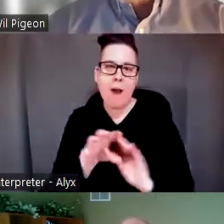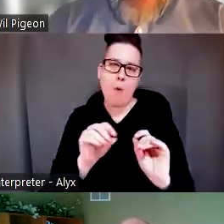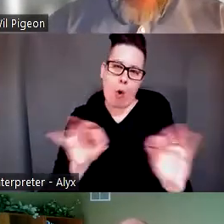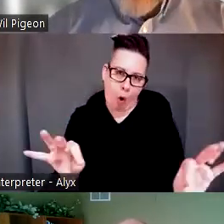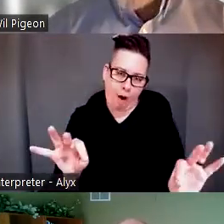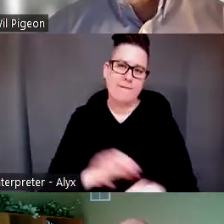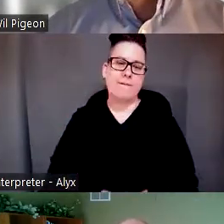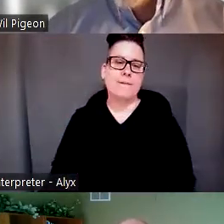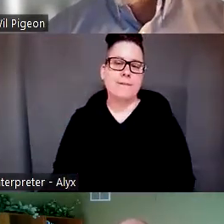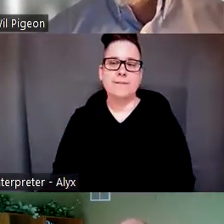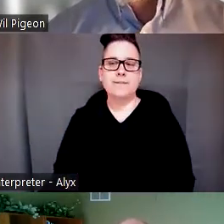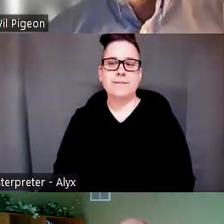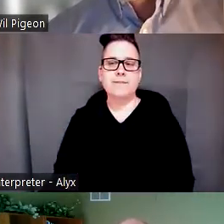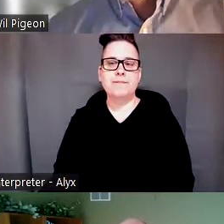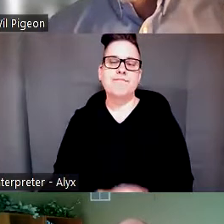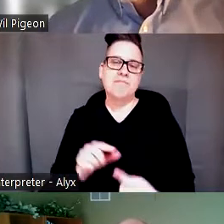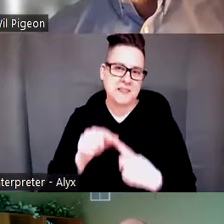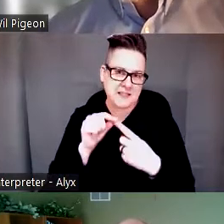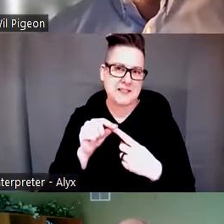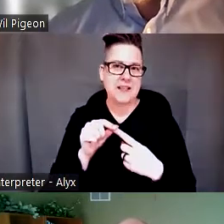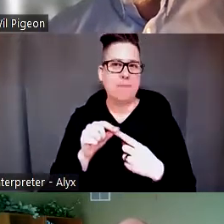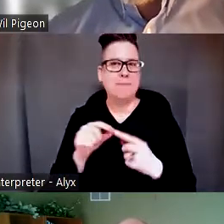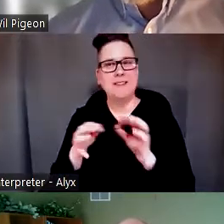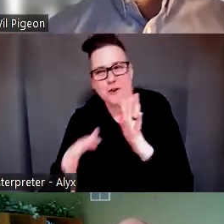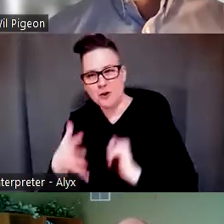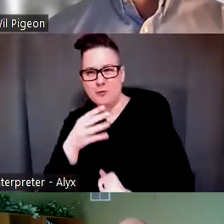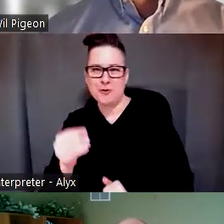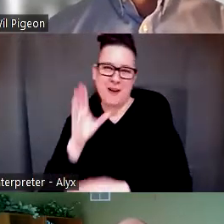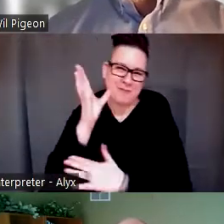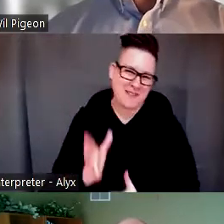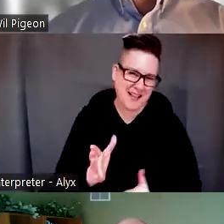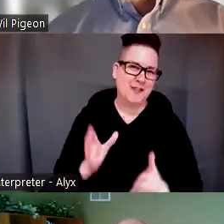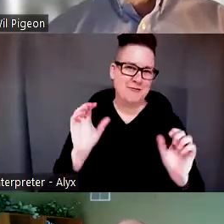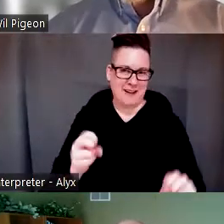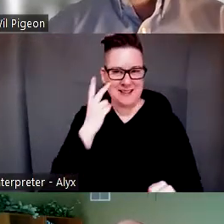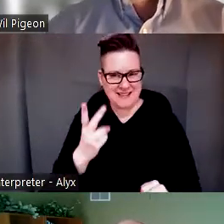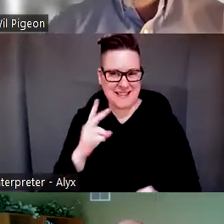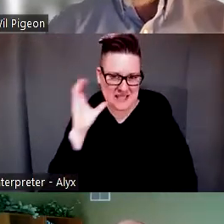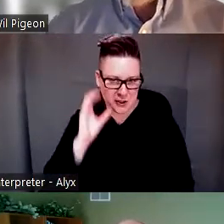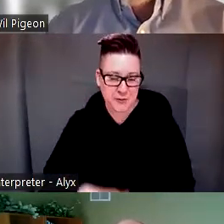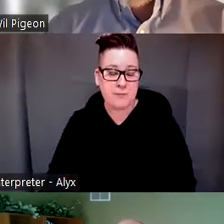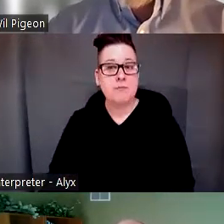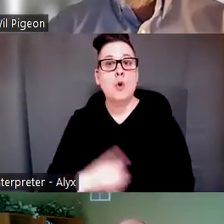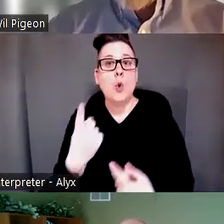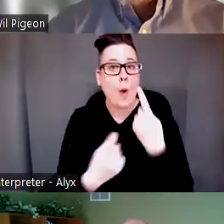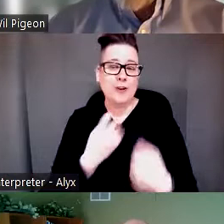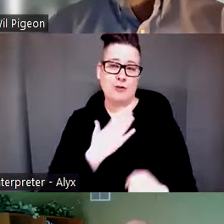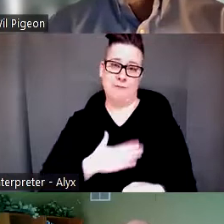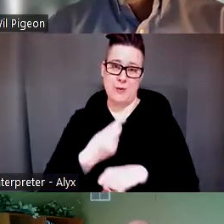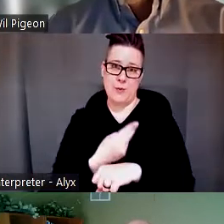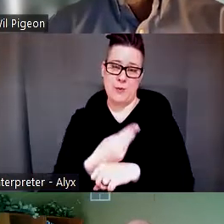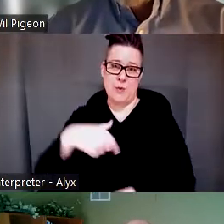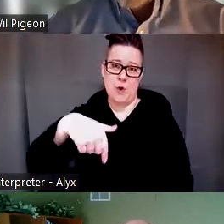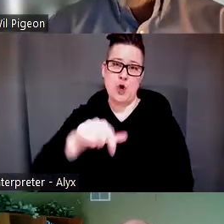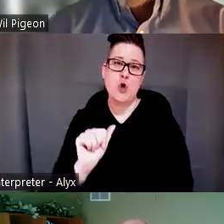you, other than the interpreter and our presenter. For questions, please use the Q&A